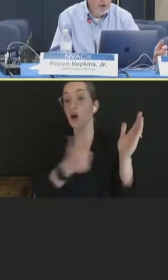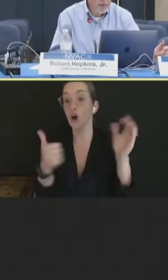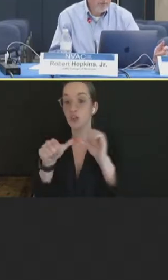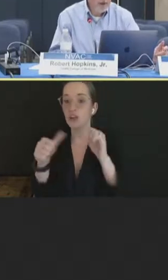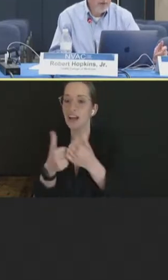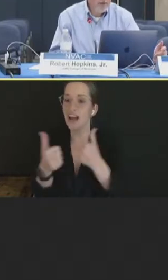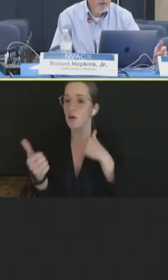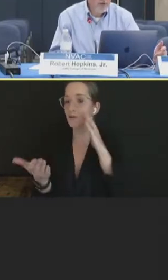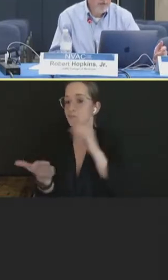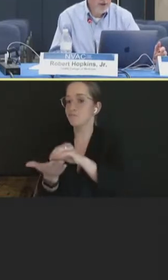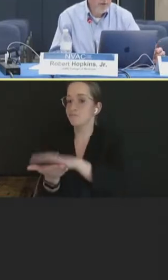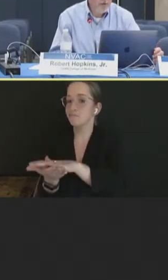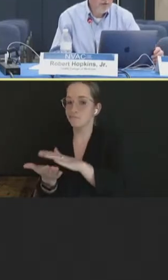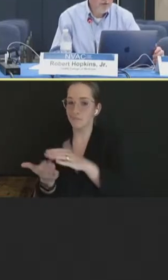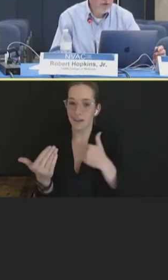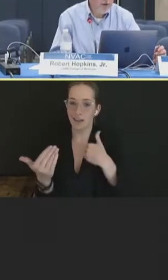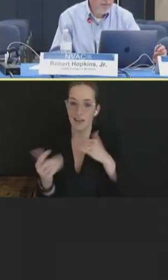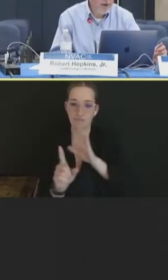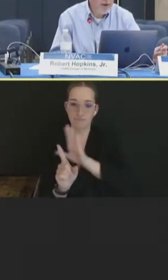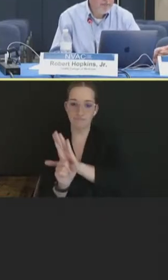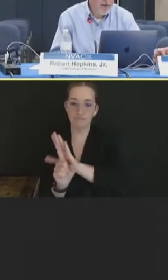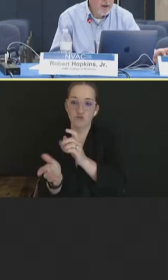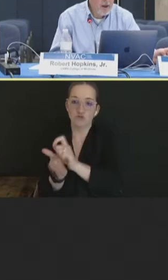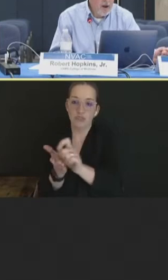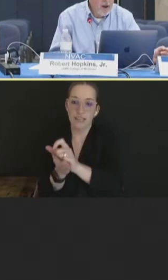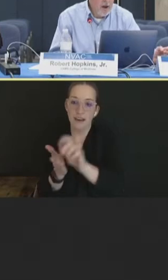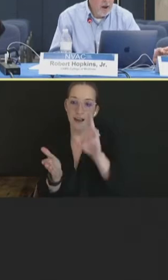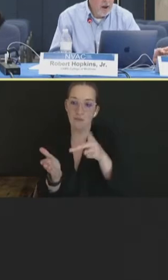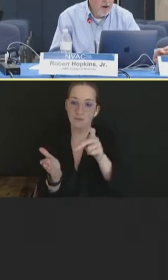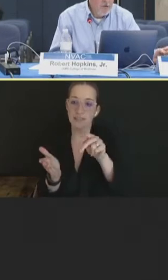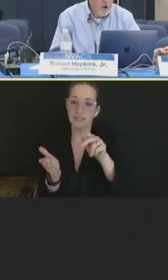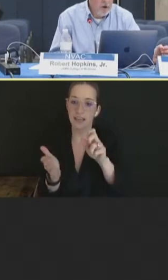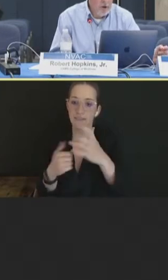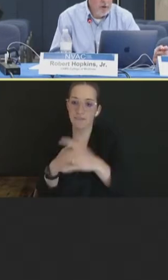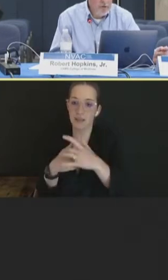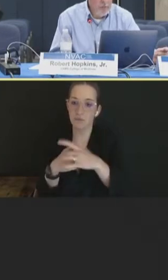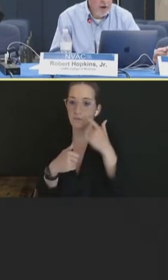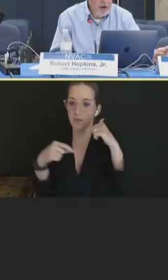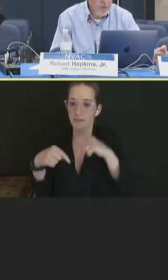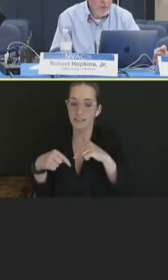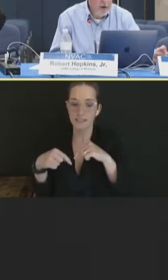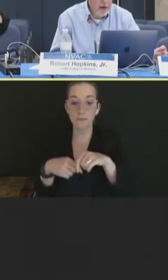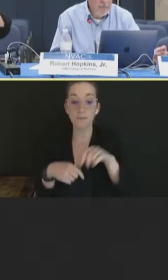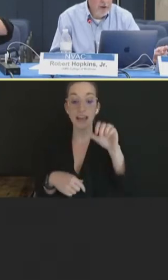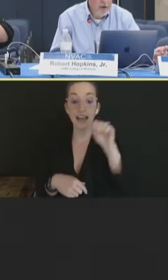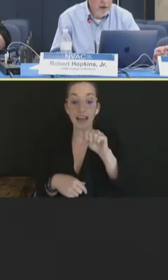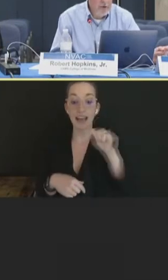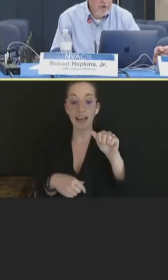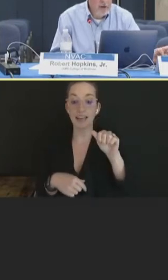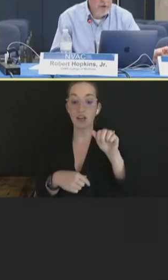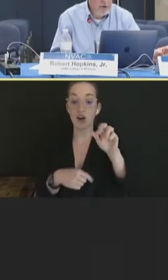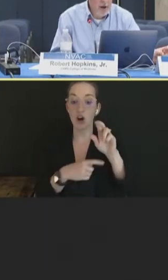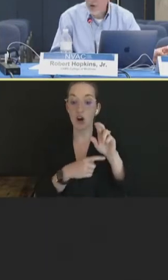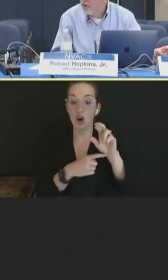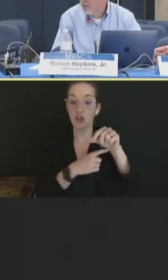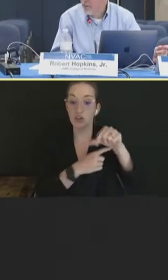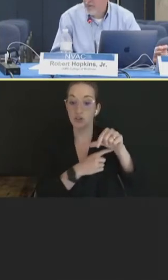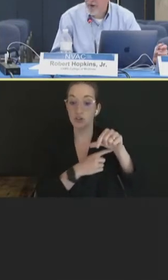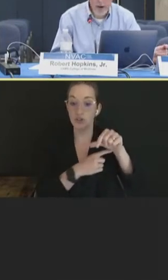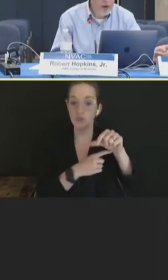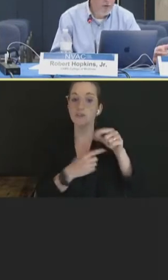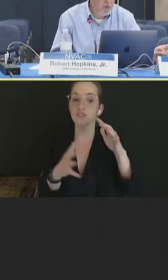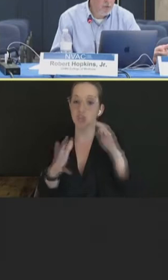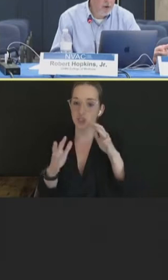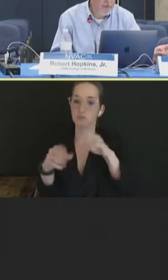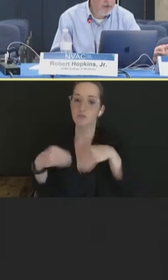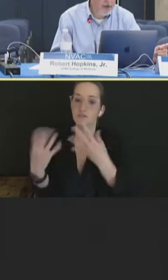written updates that are available to the committee. AHRQ has provided a written update. I understand they're not going to be providing